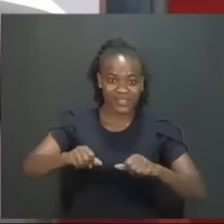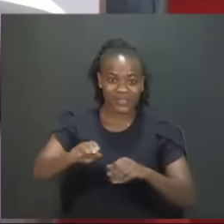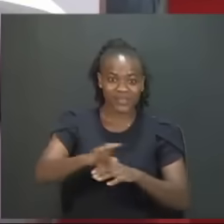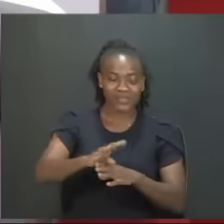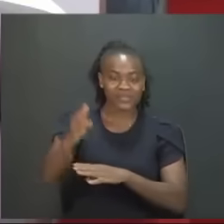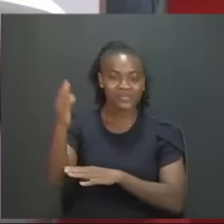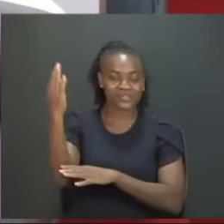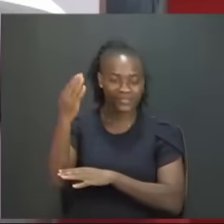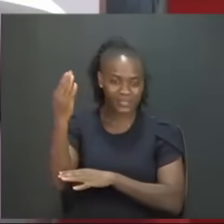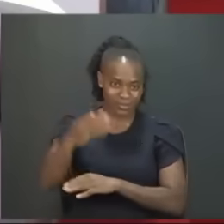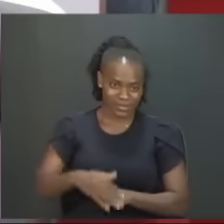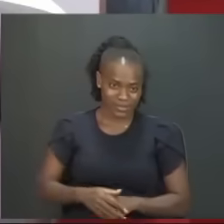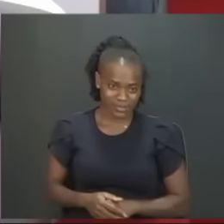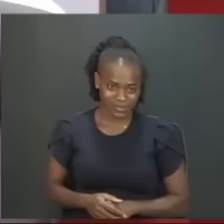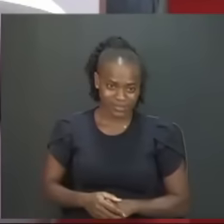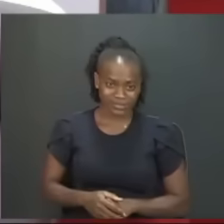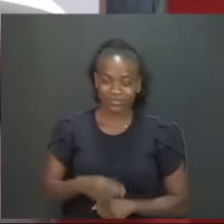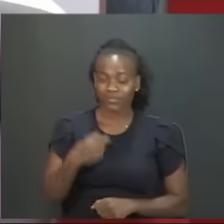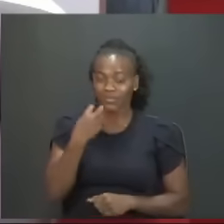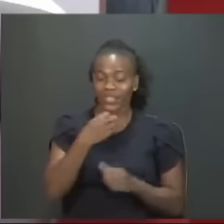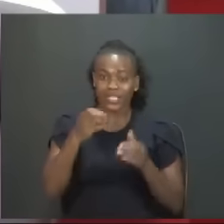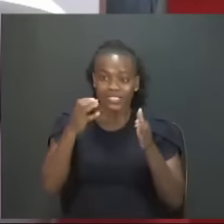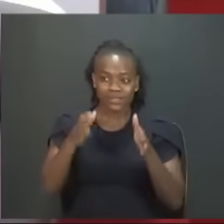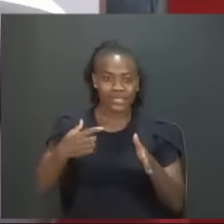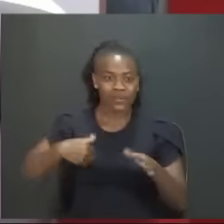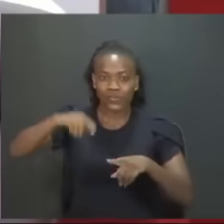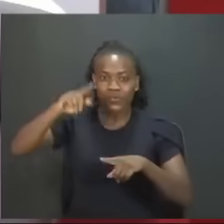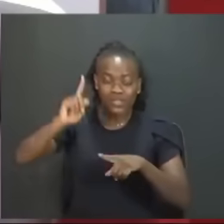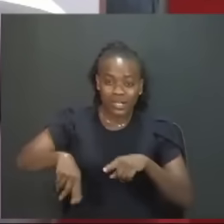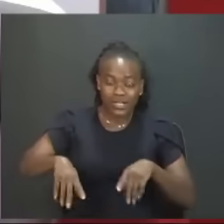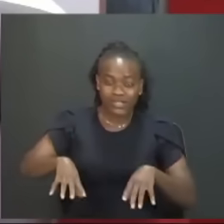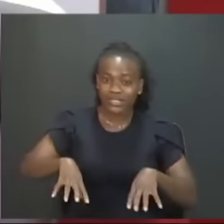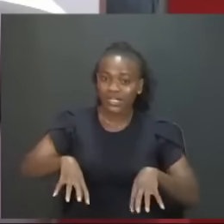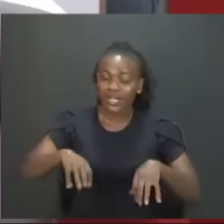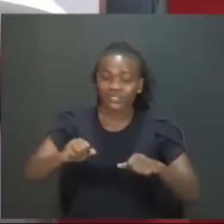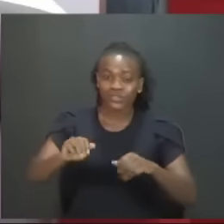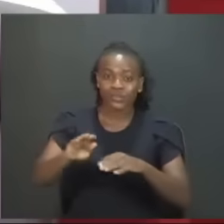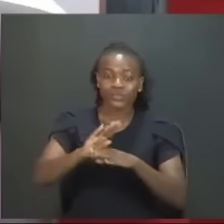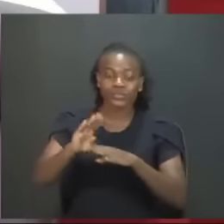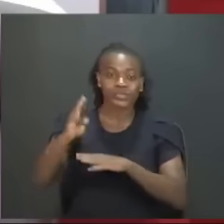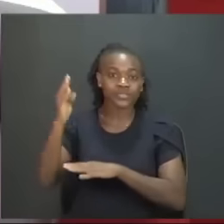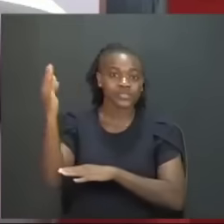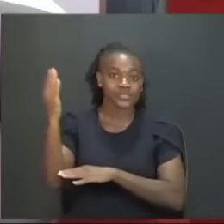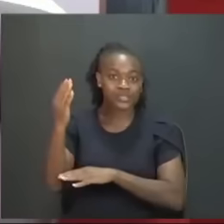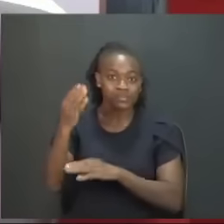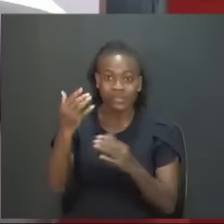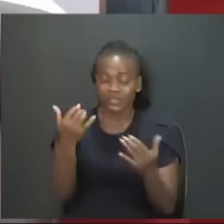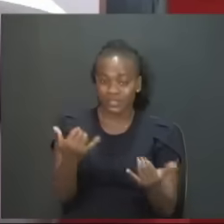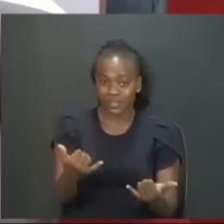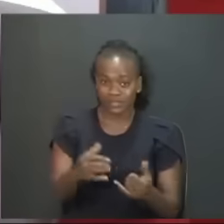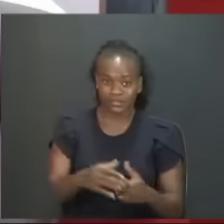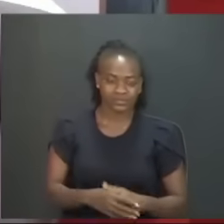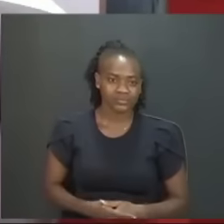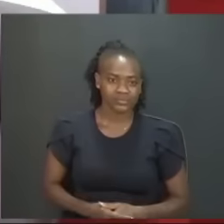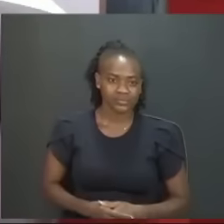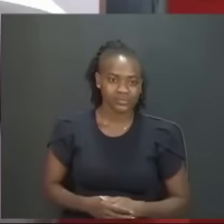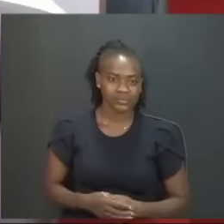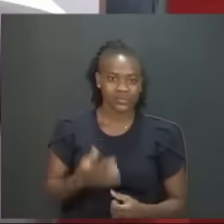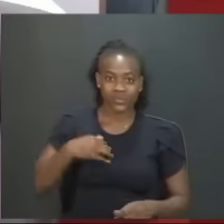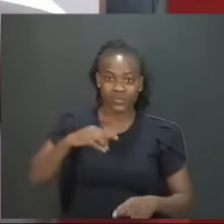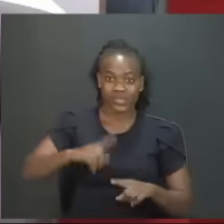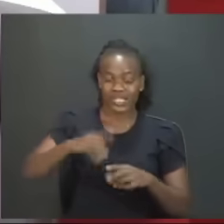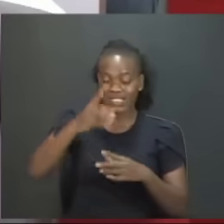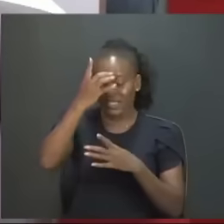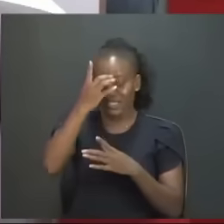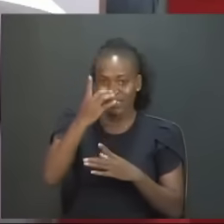statement. Mr. Speaker, we cannot adopt the business statement at the moment. We cannot take that